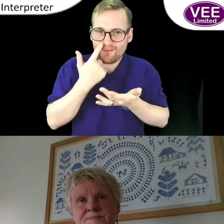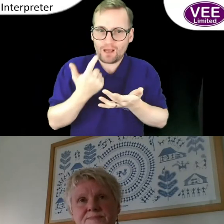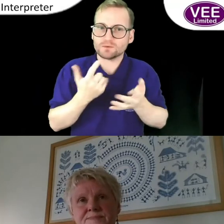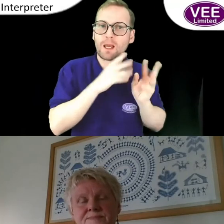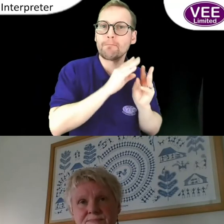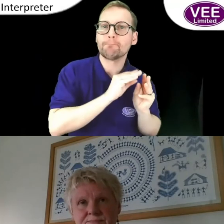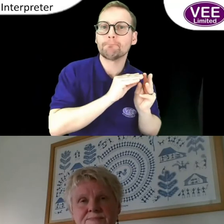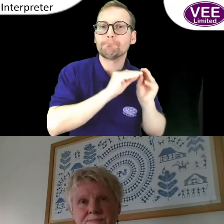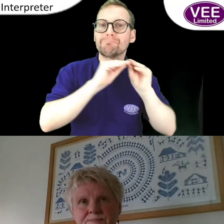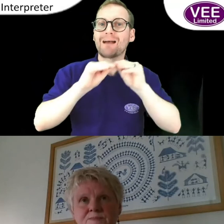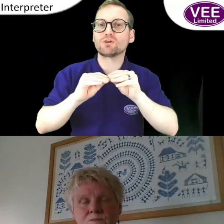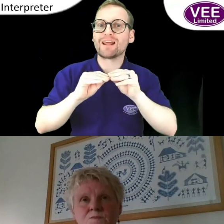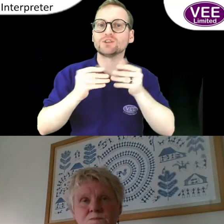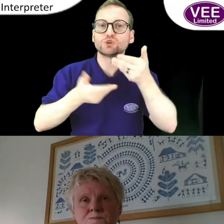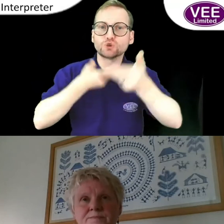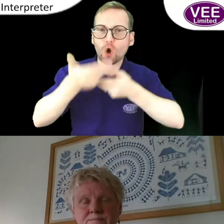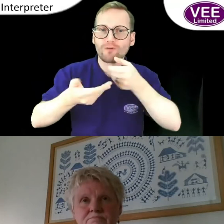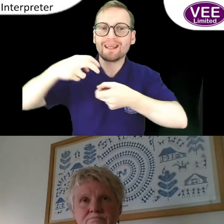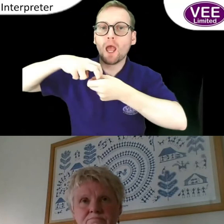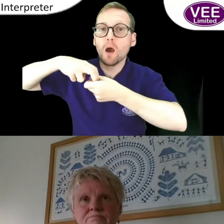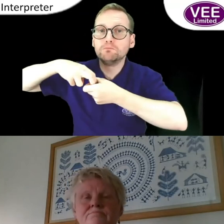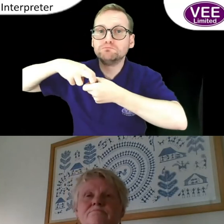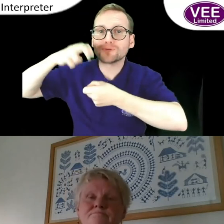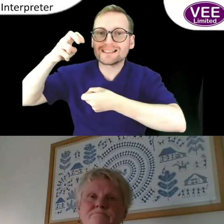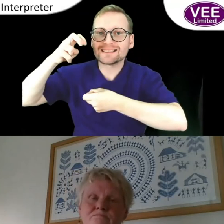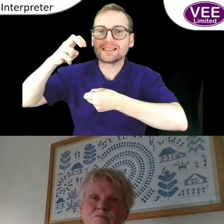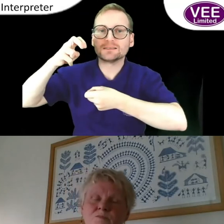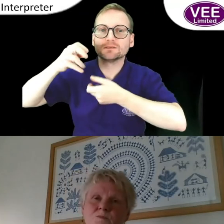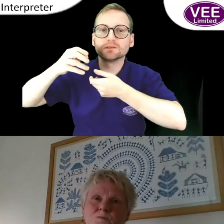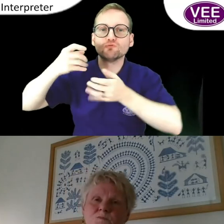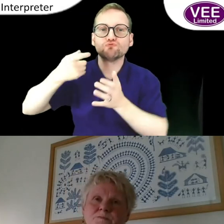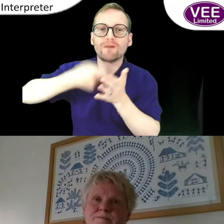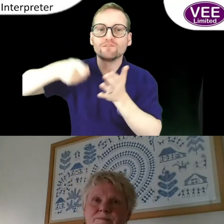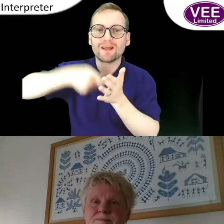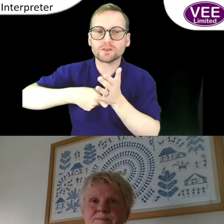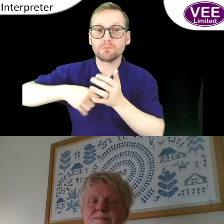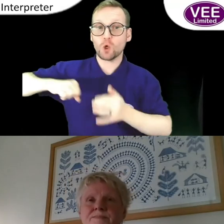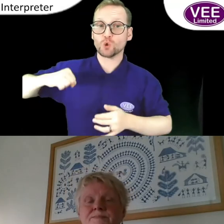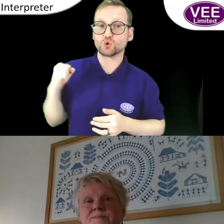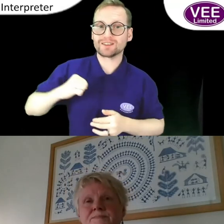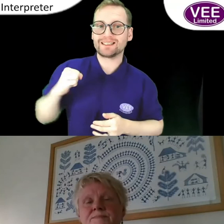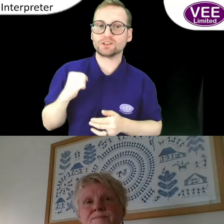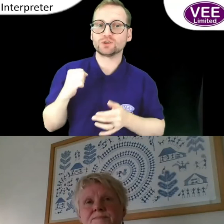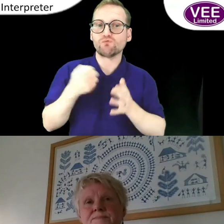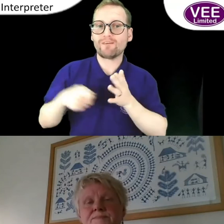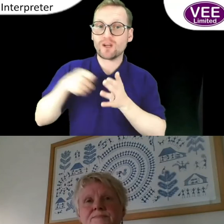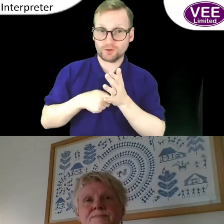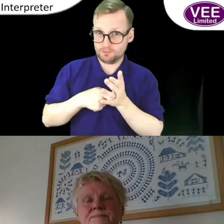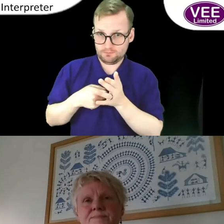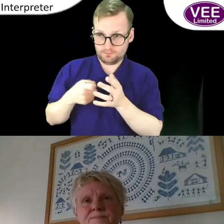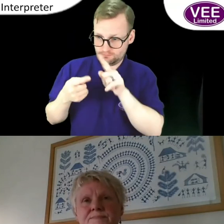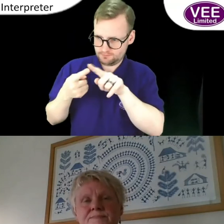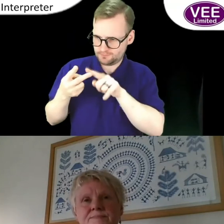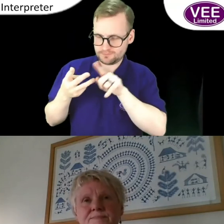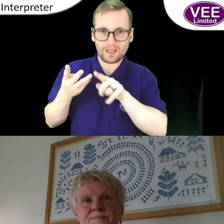migration stories, Brexit referendum, Scottish referendum, all those things are missing from our galleries. And I think having this